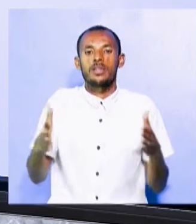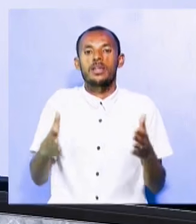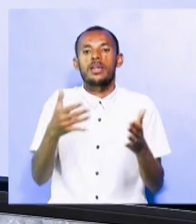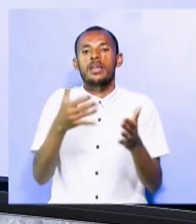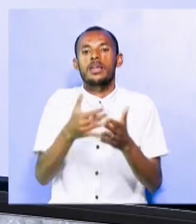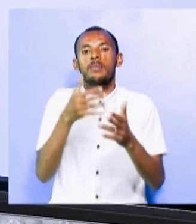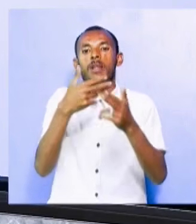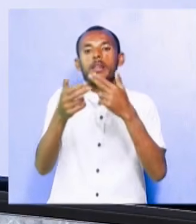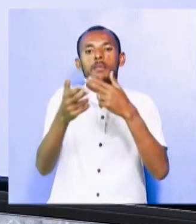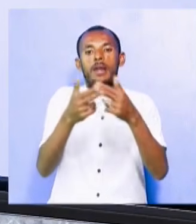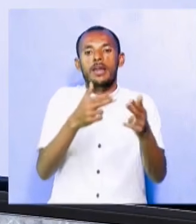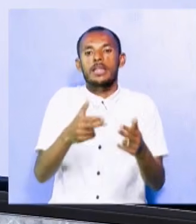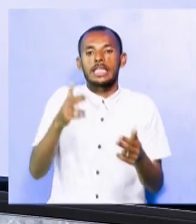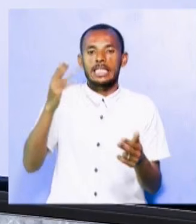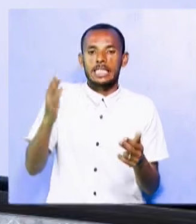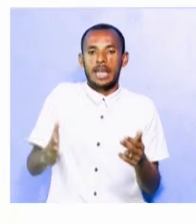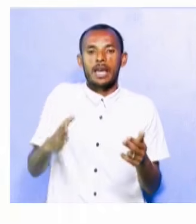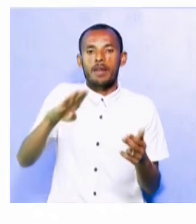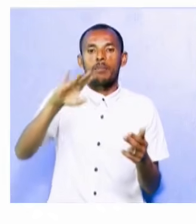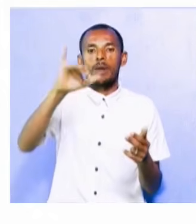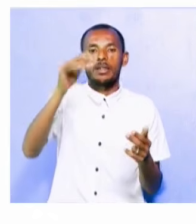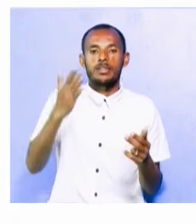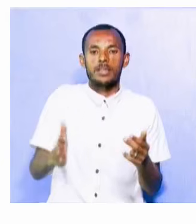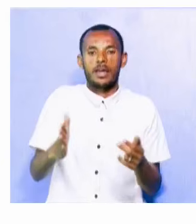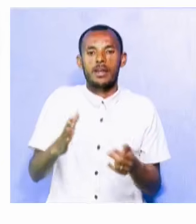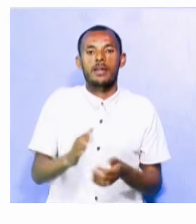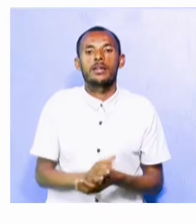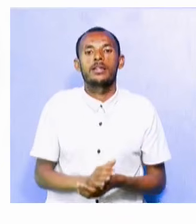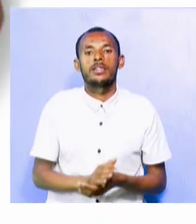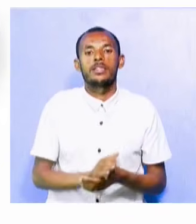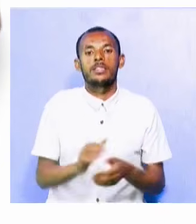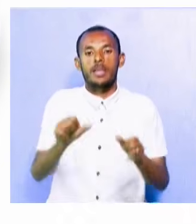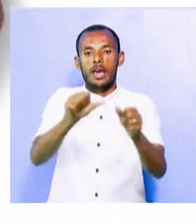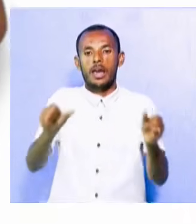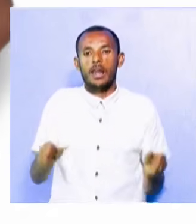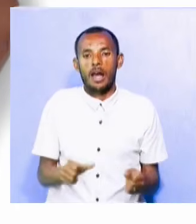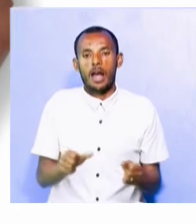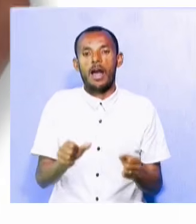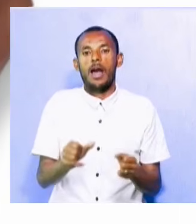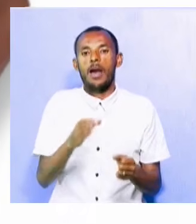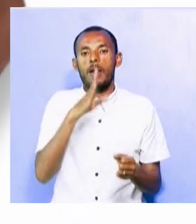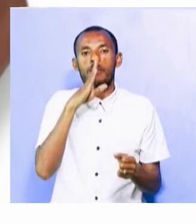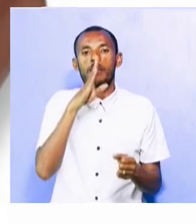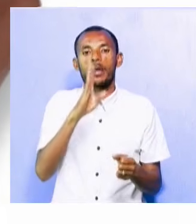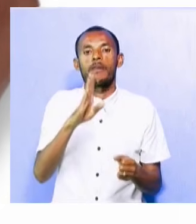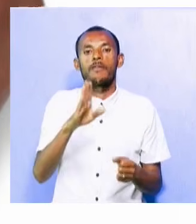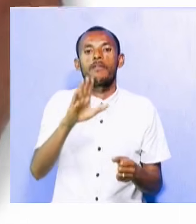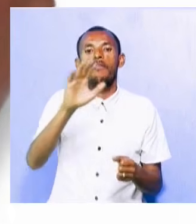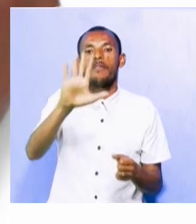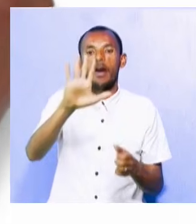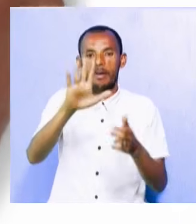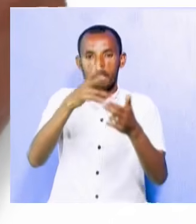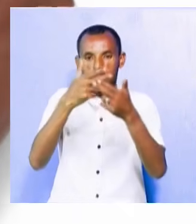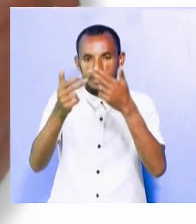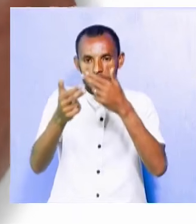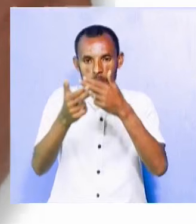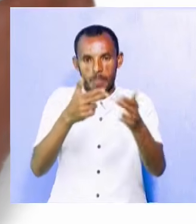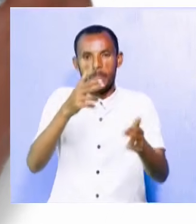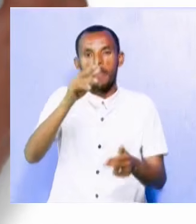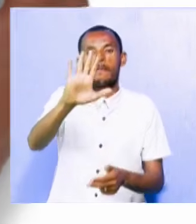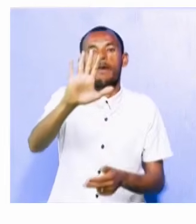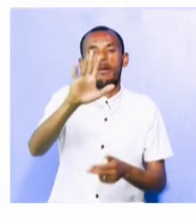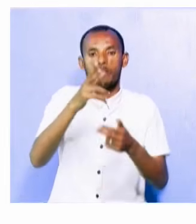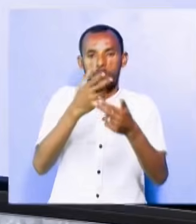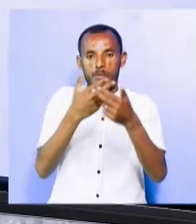side. So the area becomes 5 meter by 5 meter.